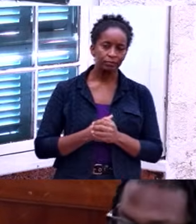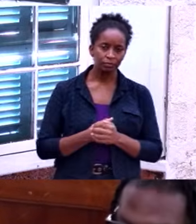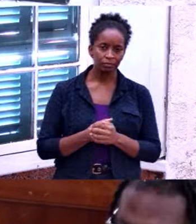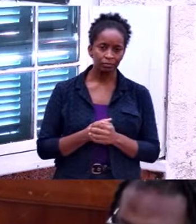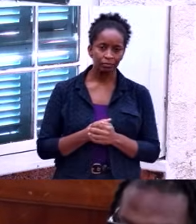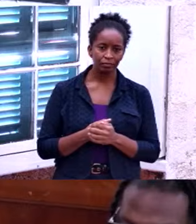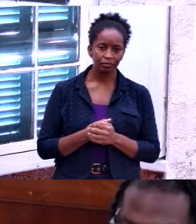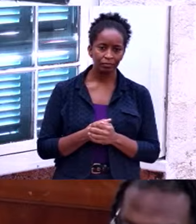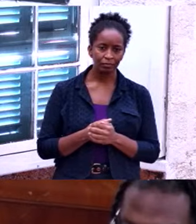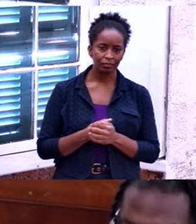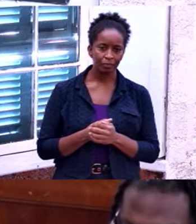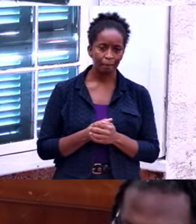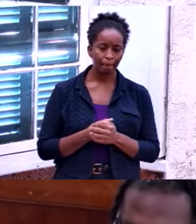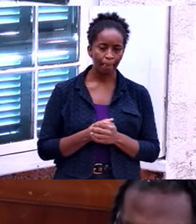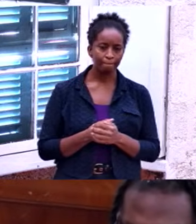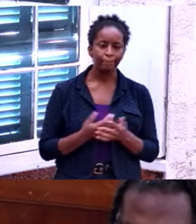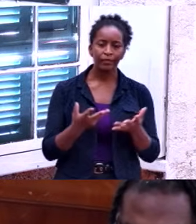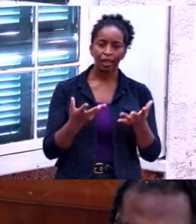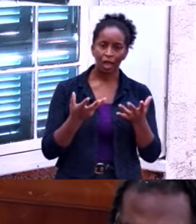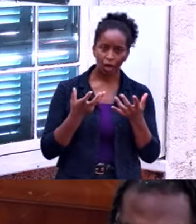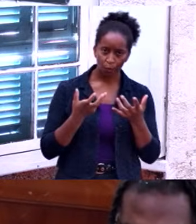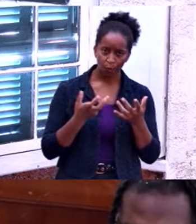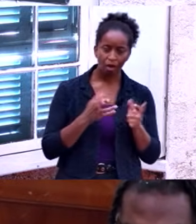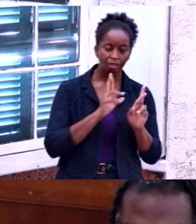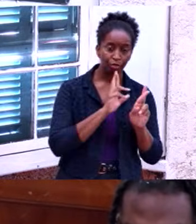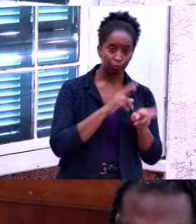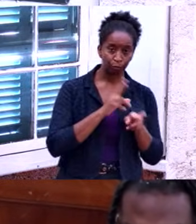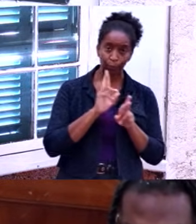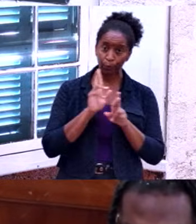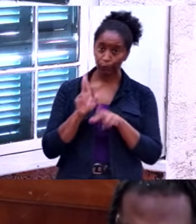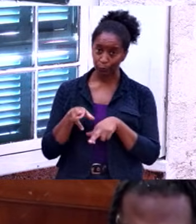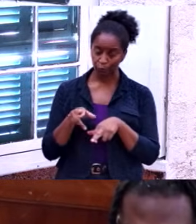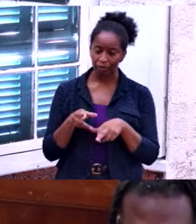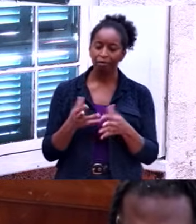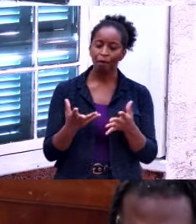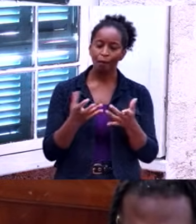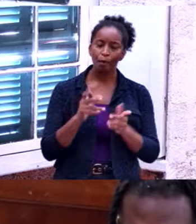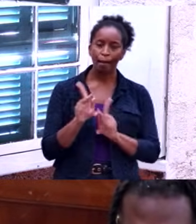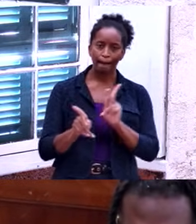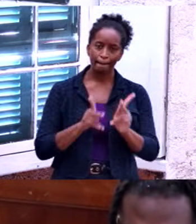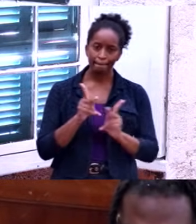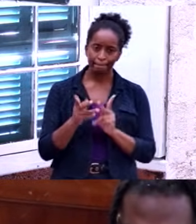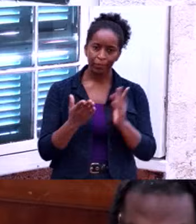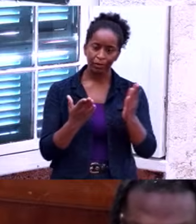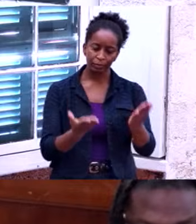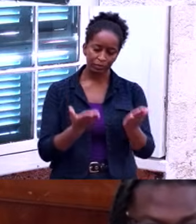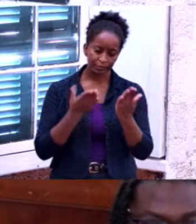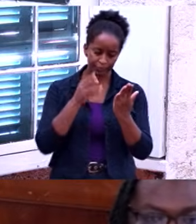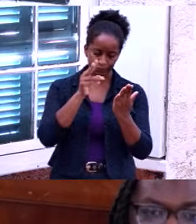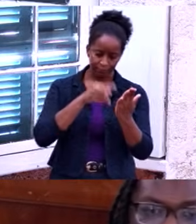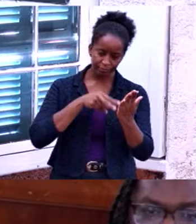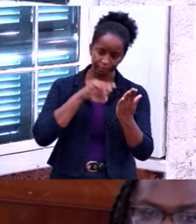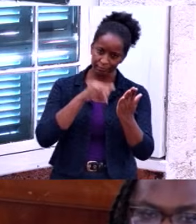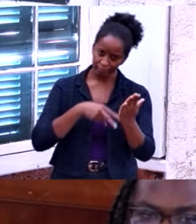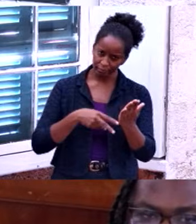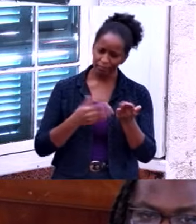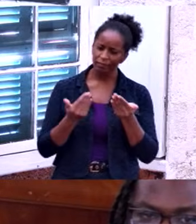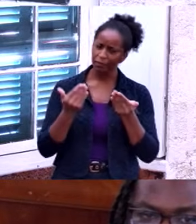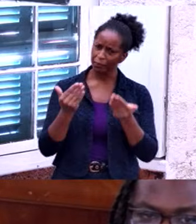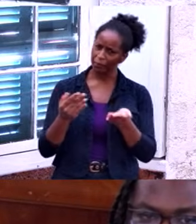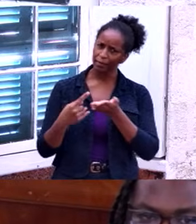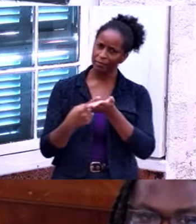two reports and to begin discussions, begin debates among the schools. The service clubs and organizations